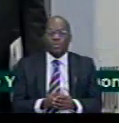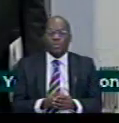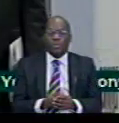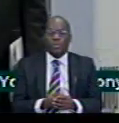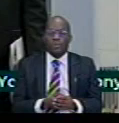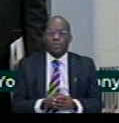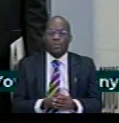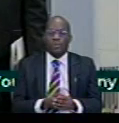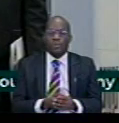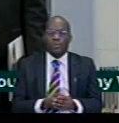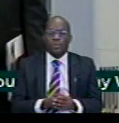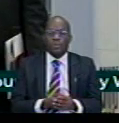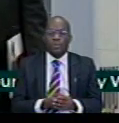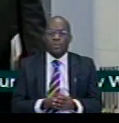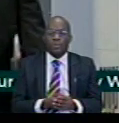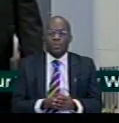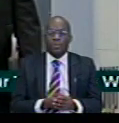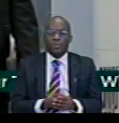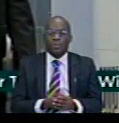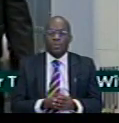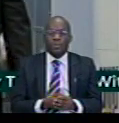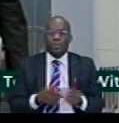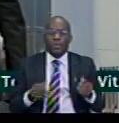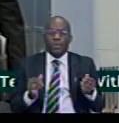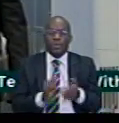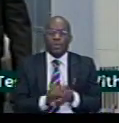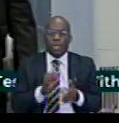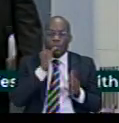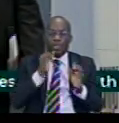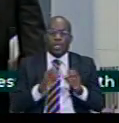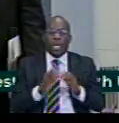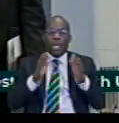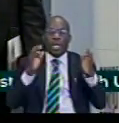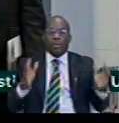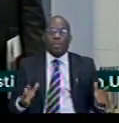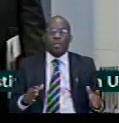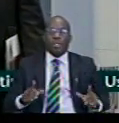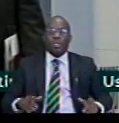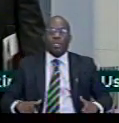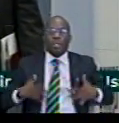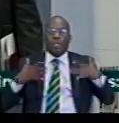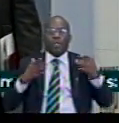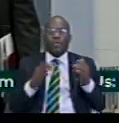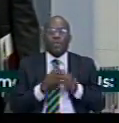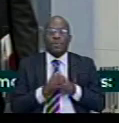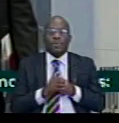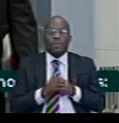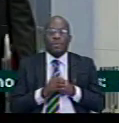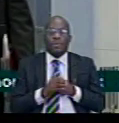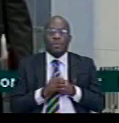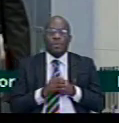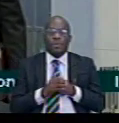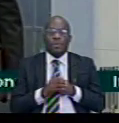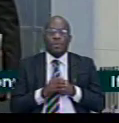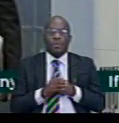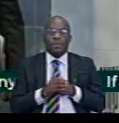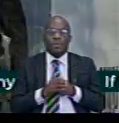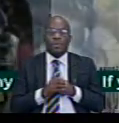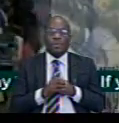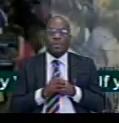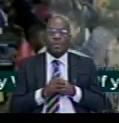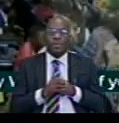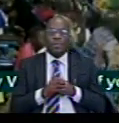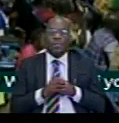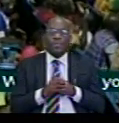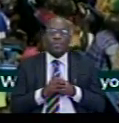Ça, c'est la vie abondante. That is abundant life. Quand je dis GCK, vous répondez vie abondante. When I